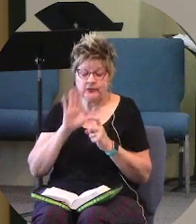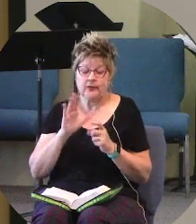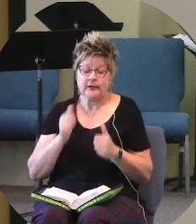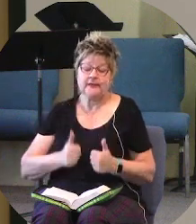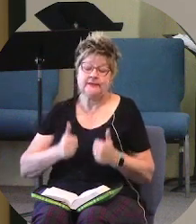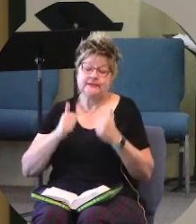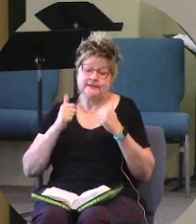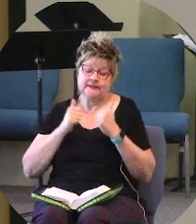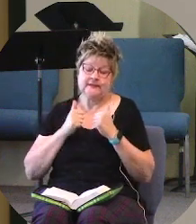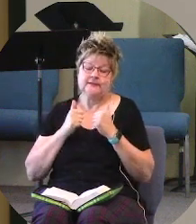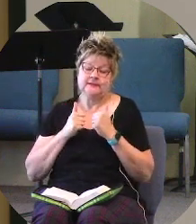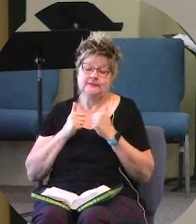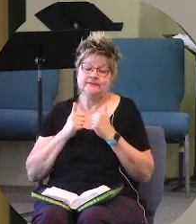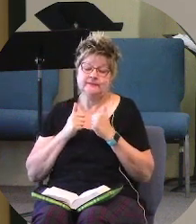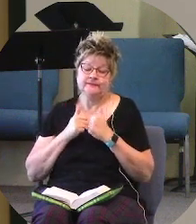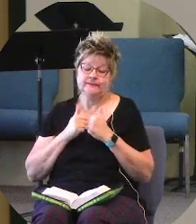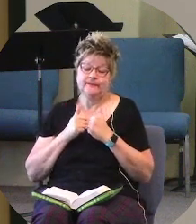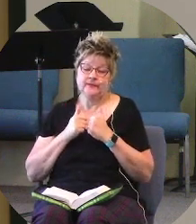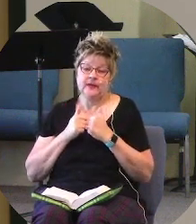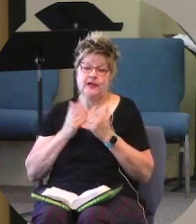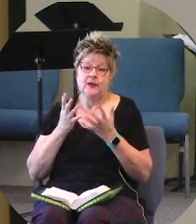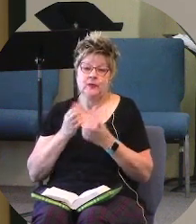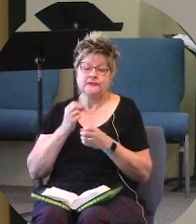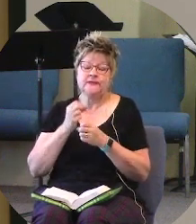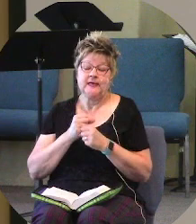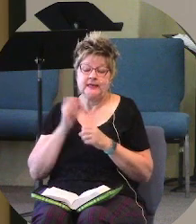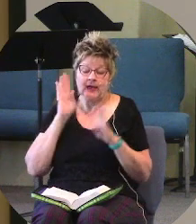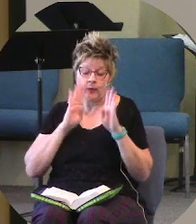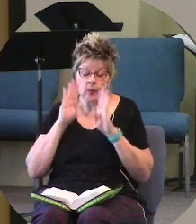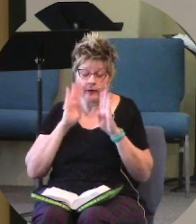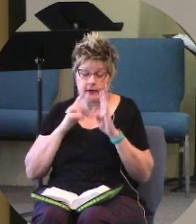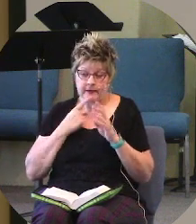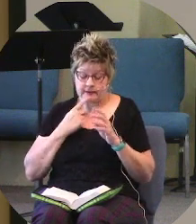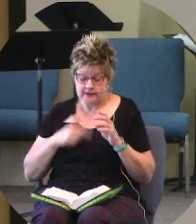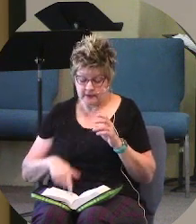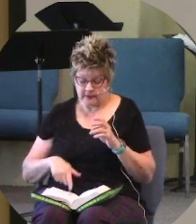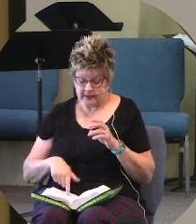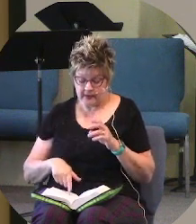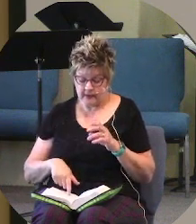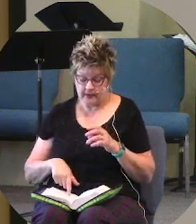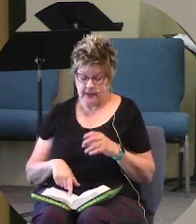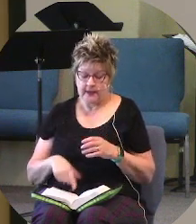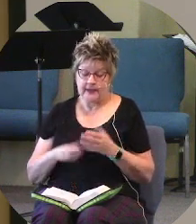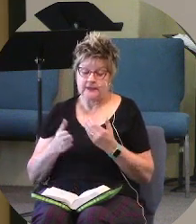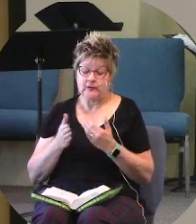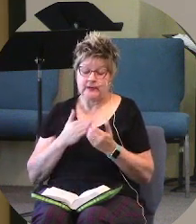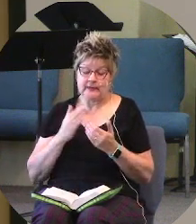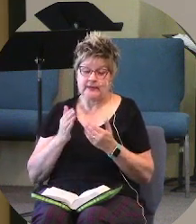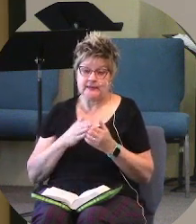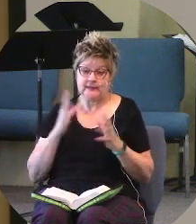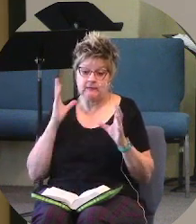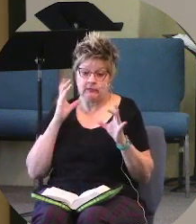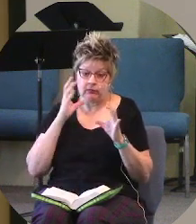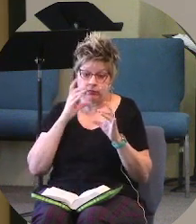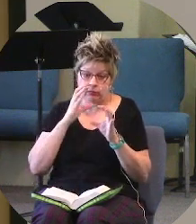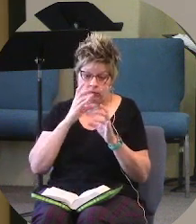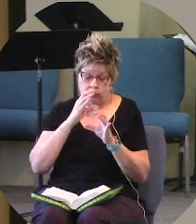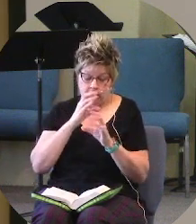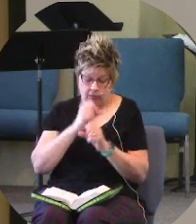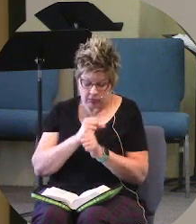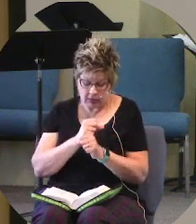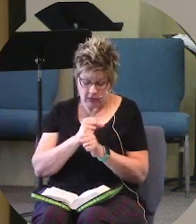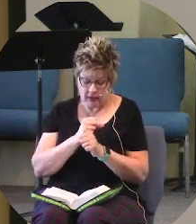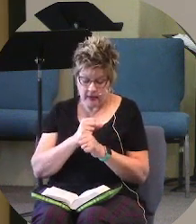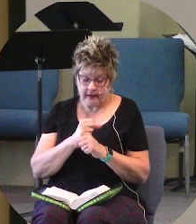existence. He wants to take that worry that he's talking about that can so easily capture us and so